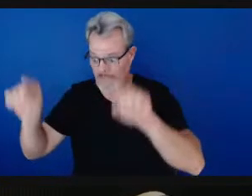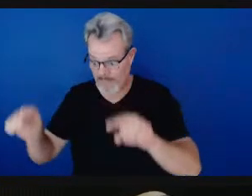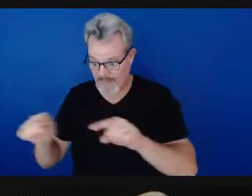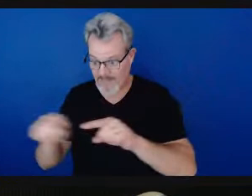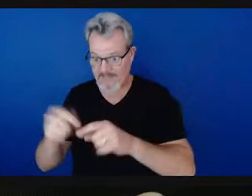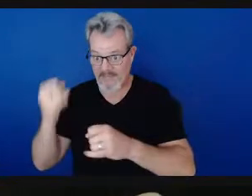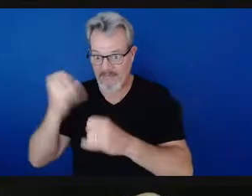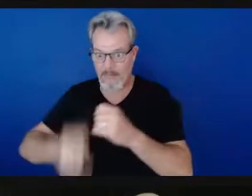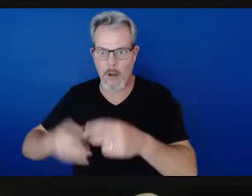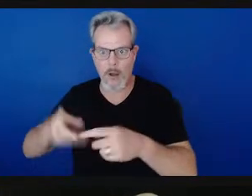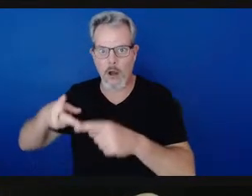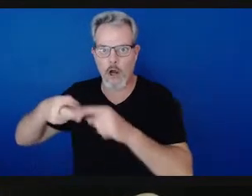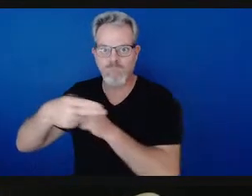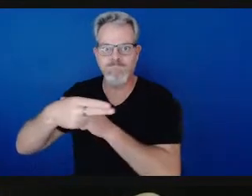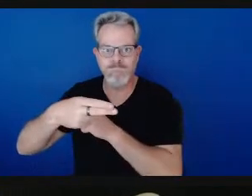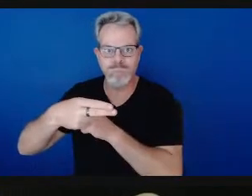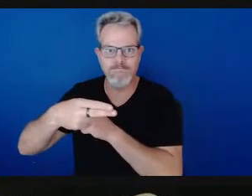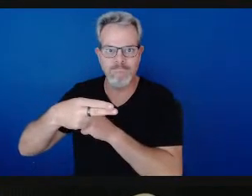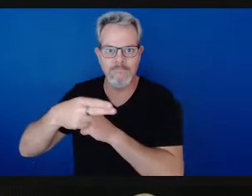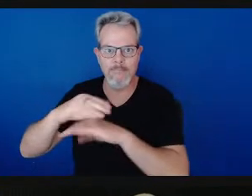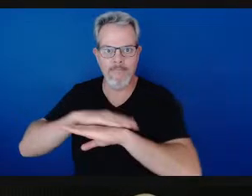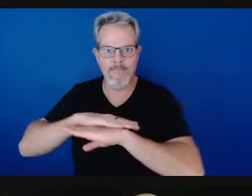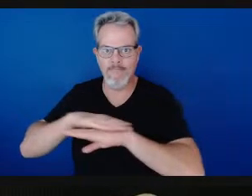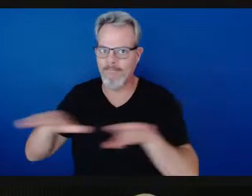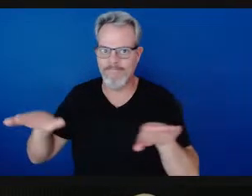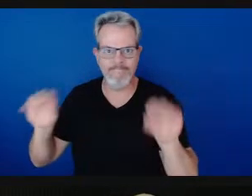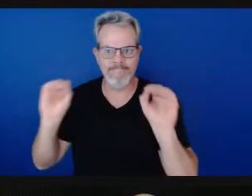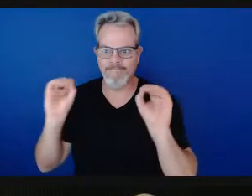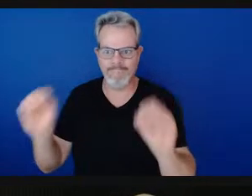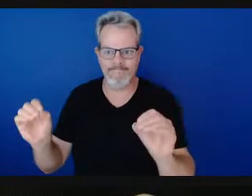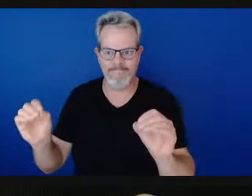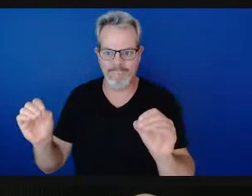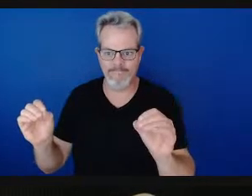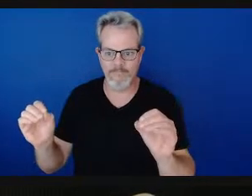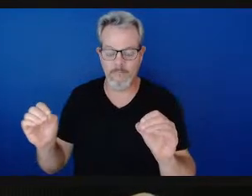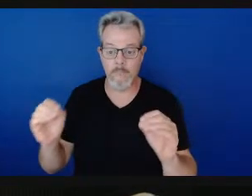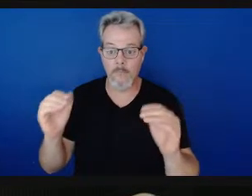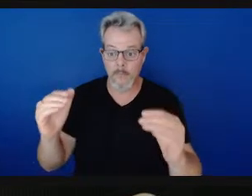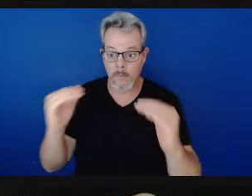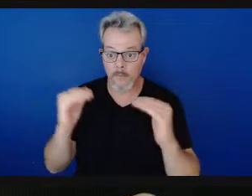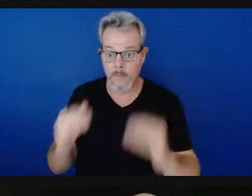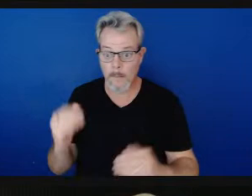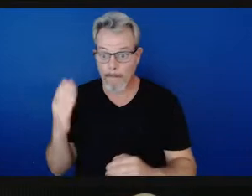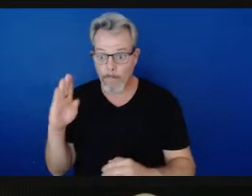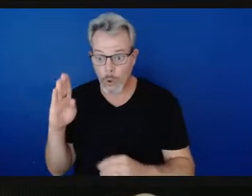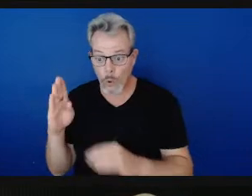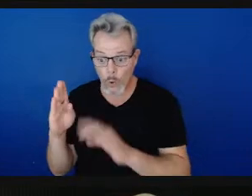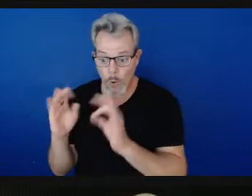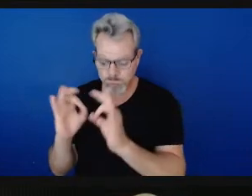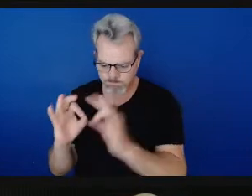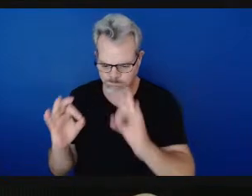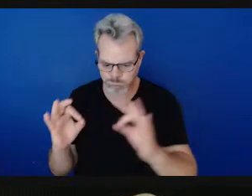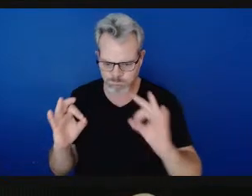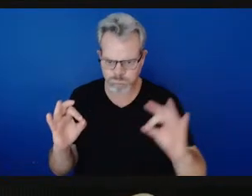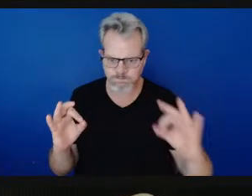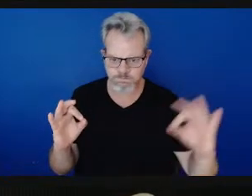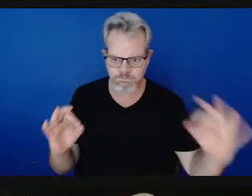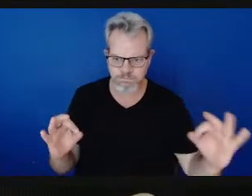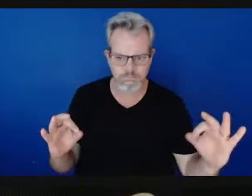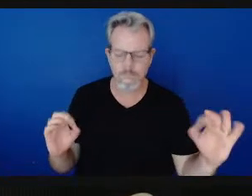dramatic cutoff in those events near surface. Deep events still ongoing. Down in Pahala, the feeder source is